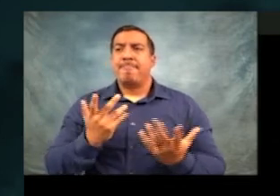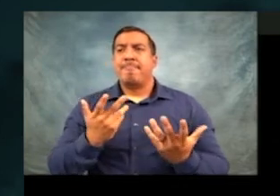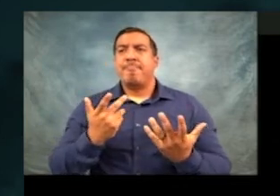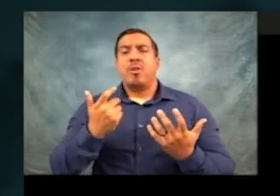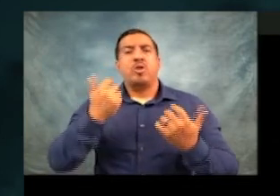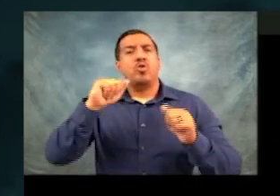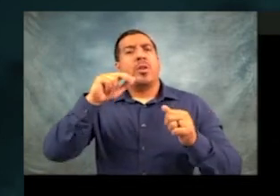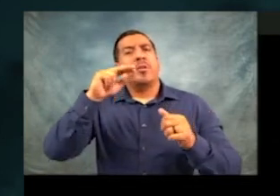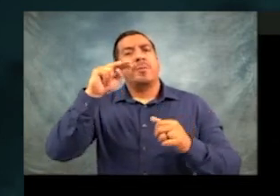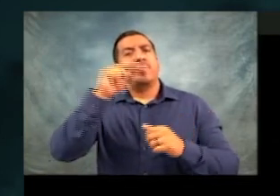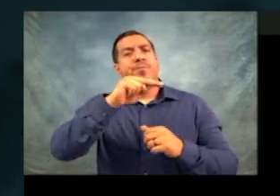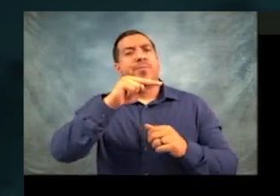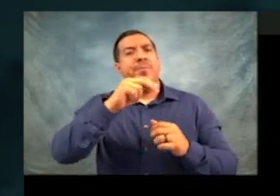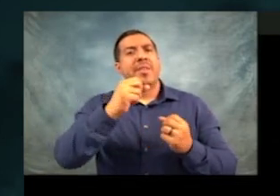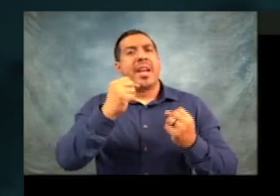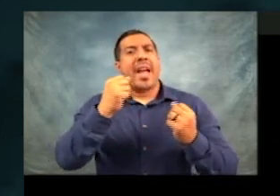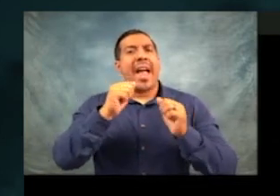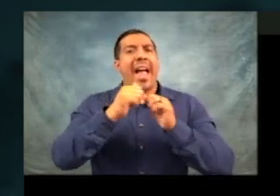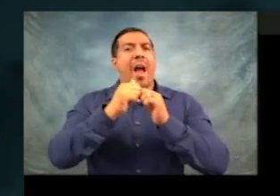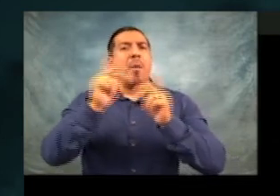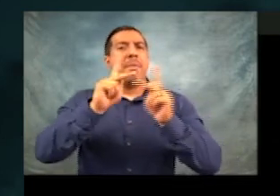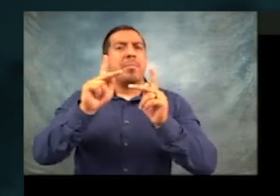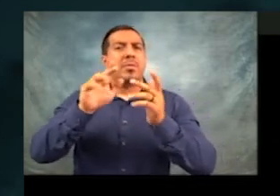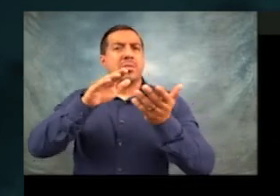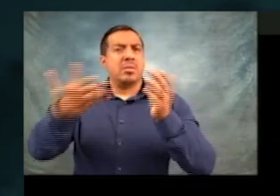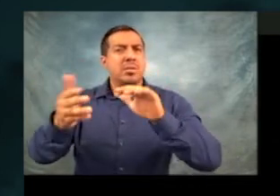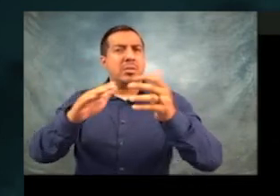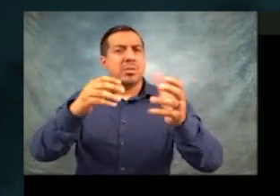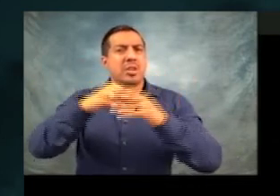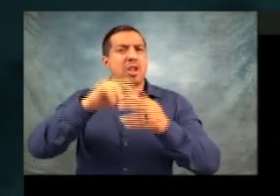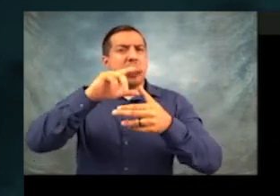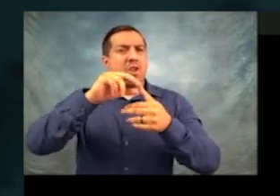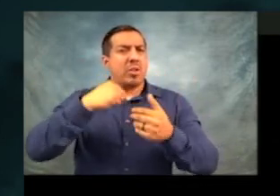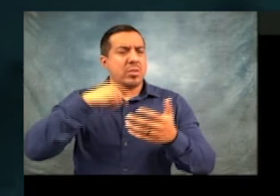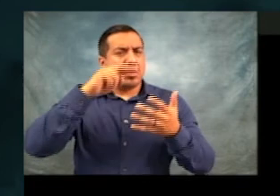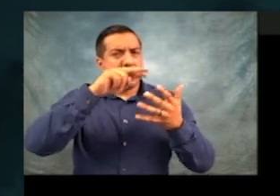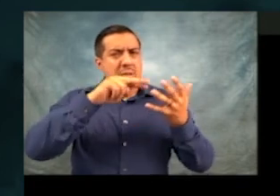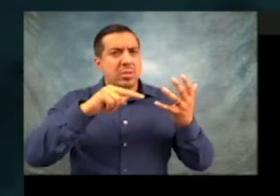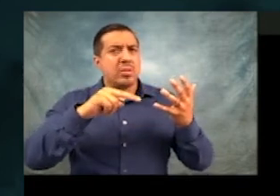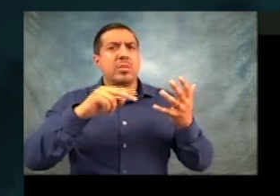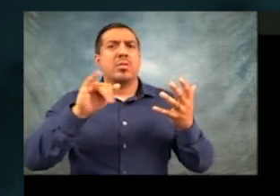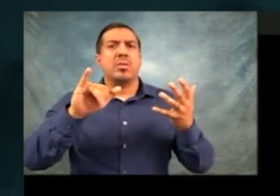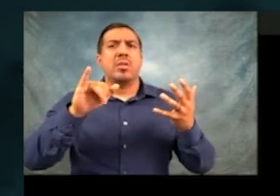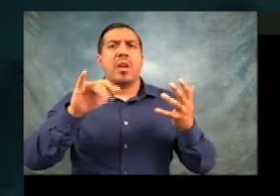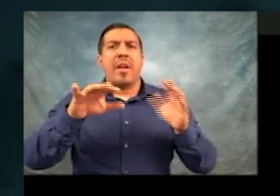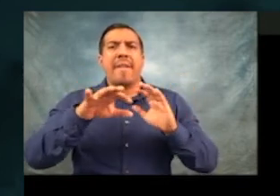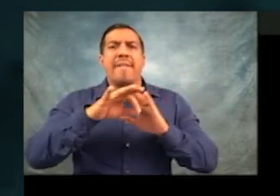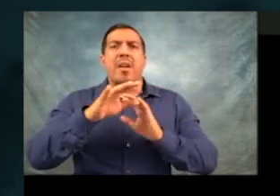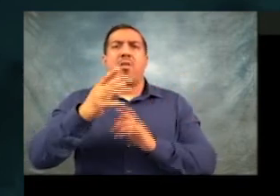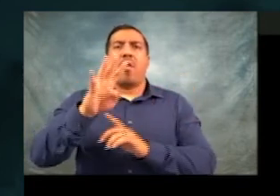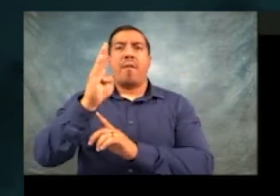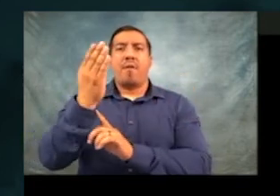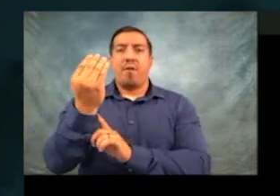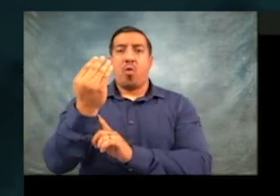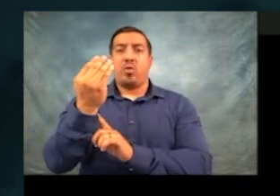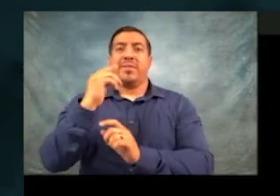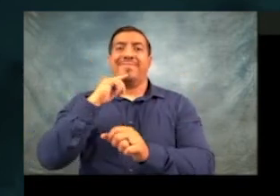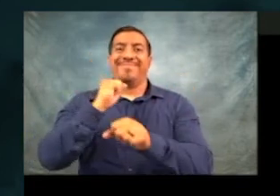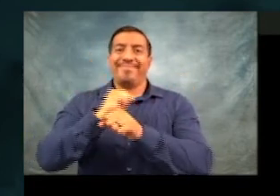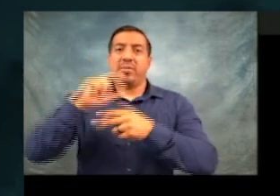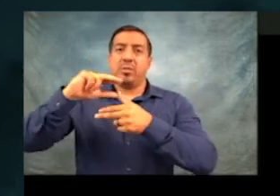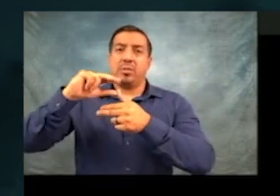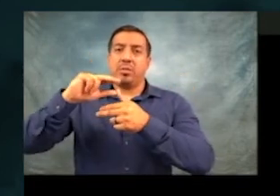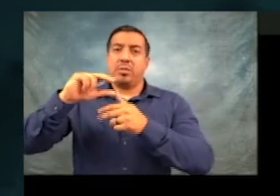or try to look at how people were losing their life in hurricanes, there have been 14 U.S. landfalling hurricanes